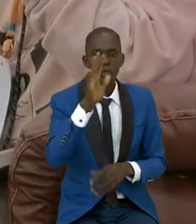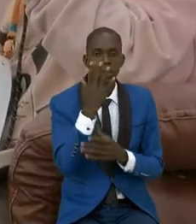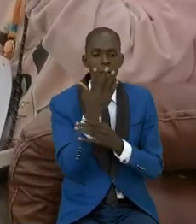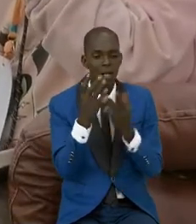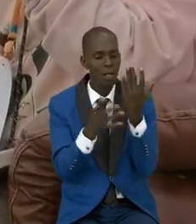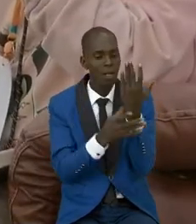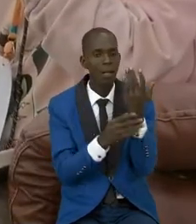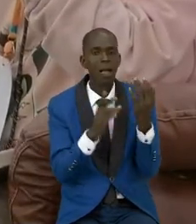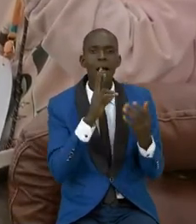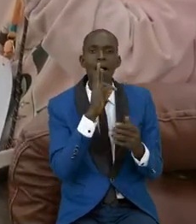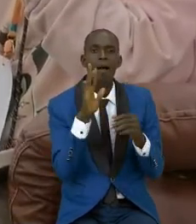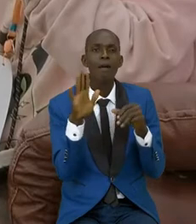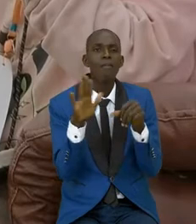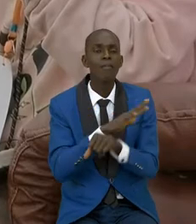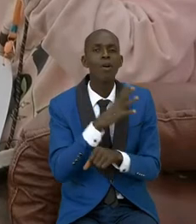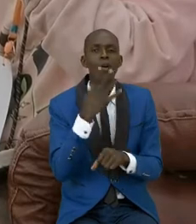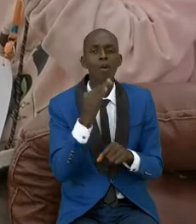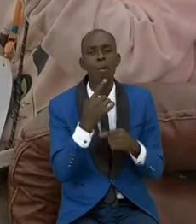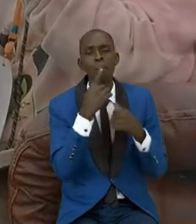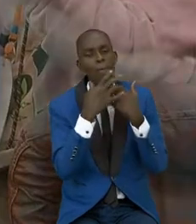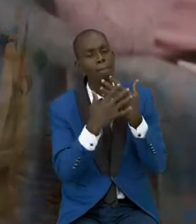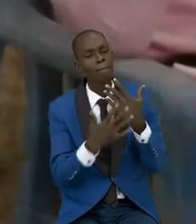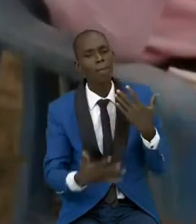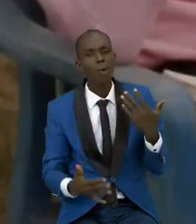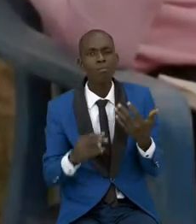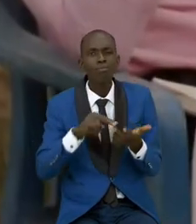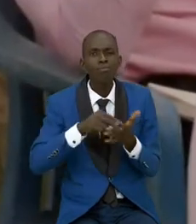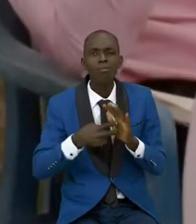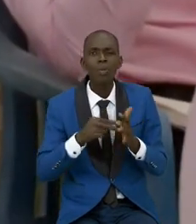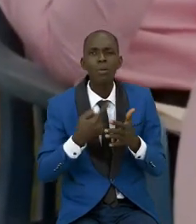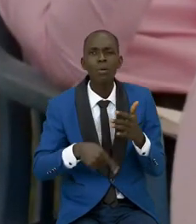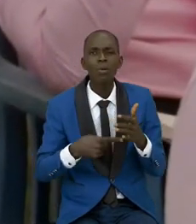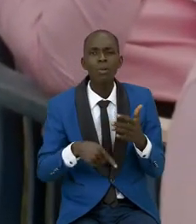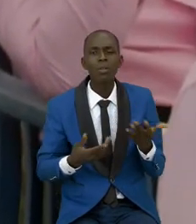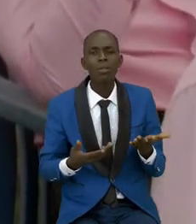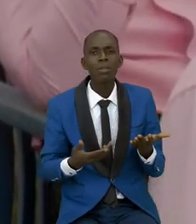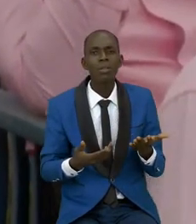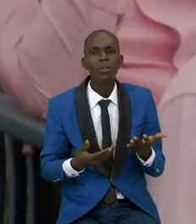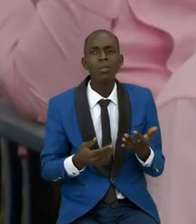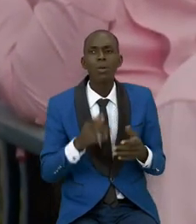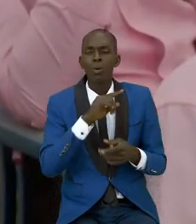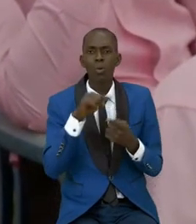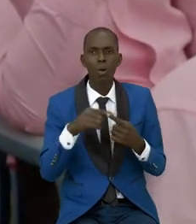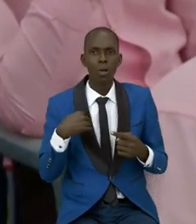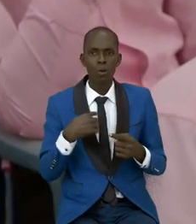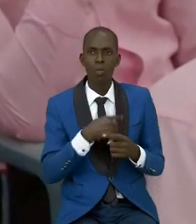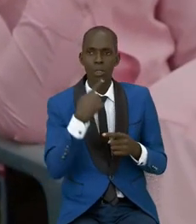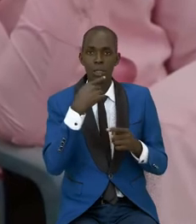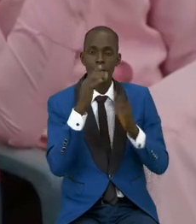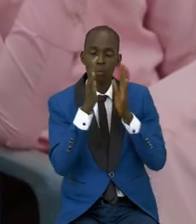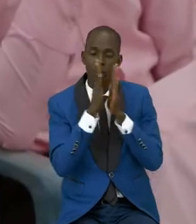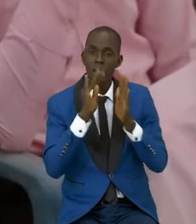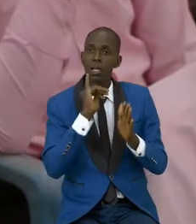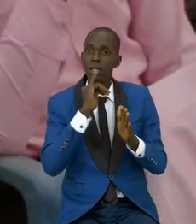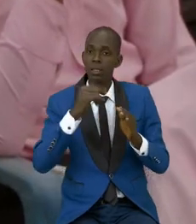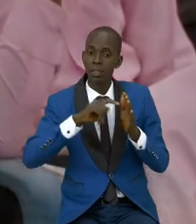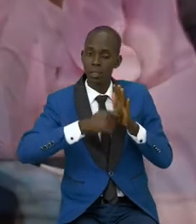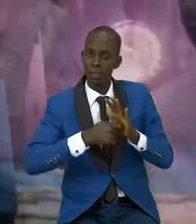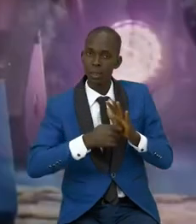are full of blood. Which means then, when we say prayer is the key, we need to go